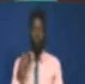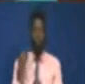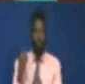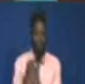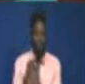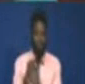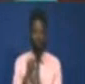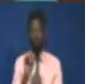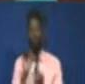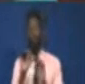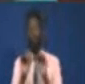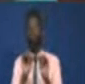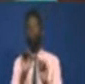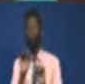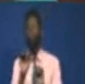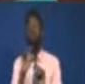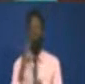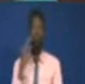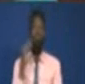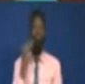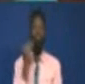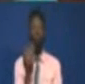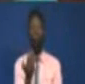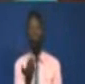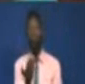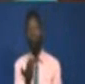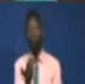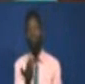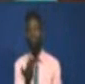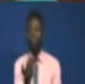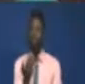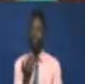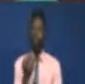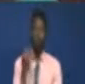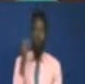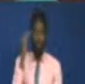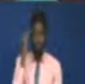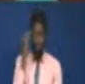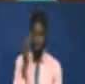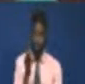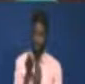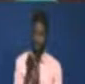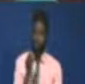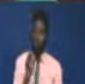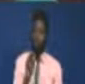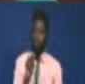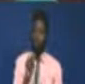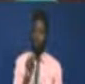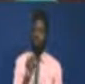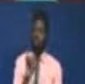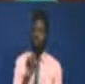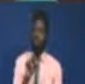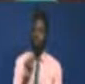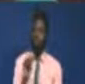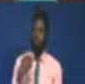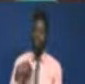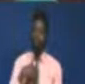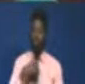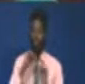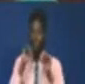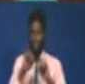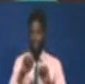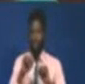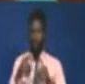asked for their experience. I know through NITA, we can be able to take up youths that have finished various courses